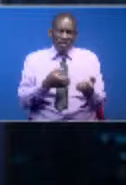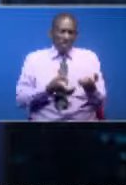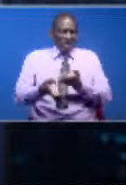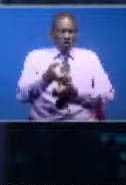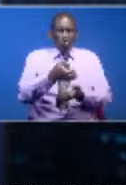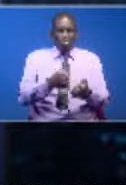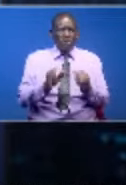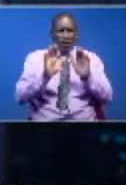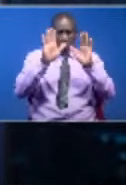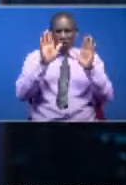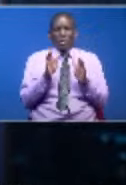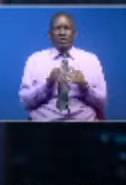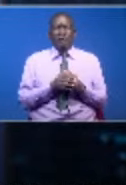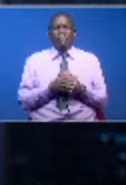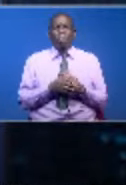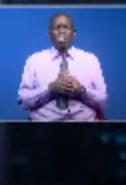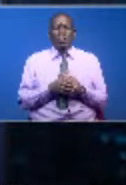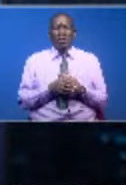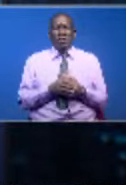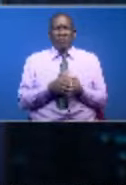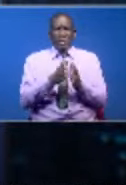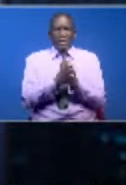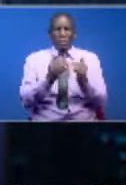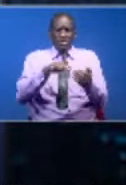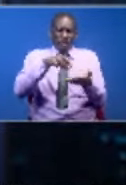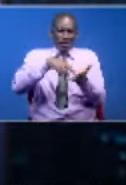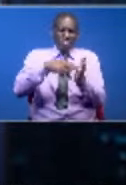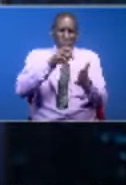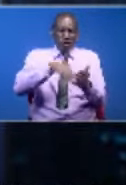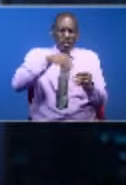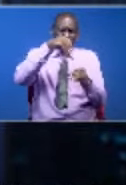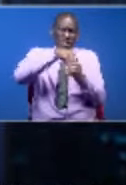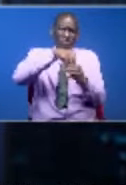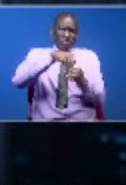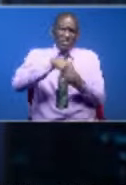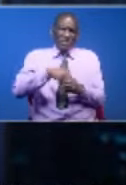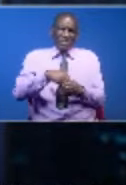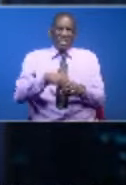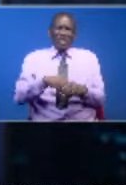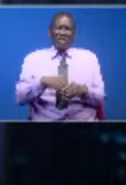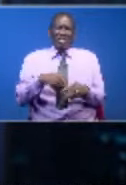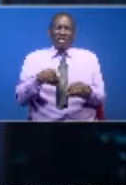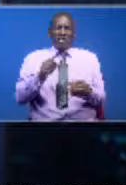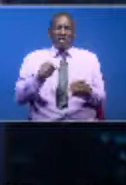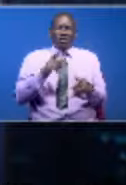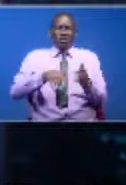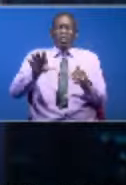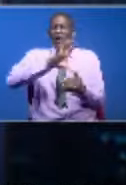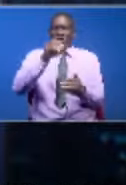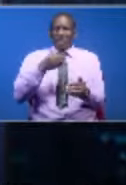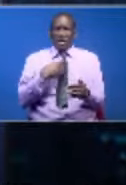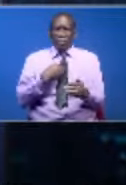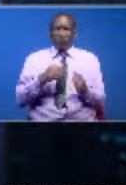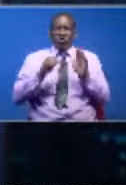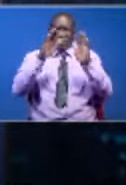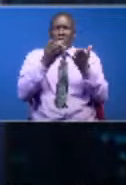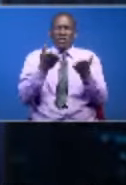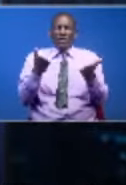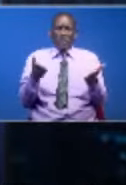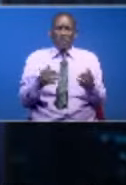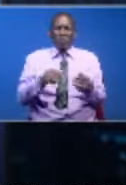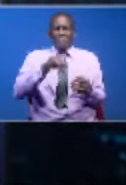sense. And that means investing in the riches that the continent has in terms of critical minerals,